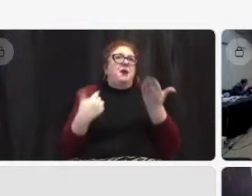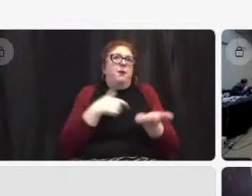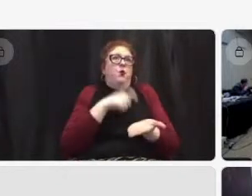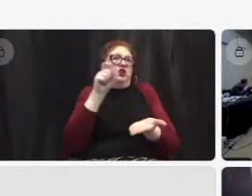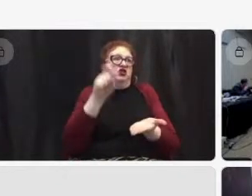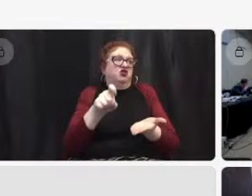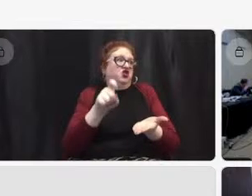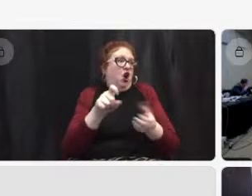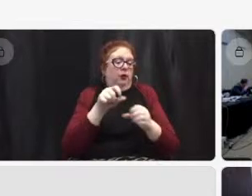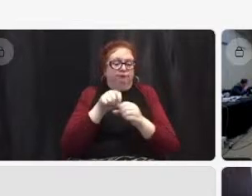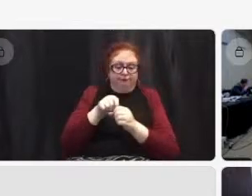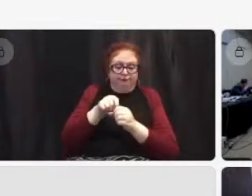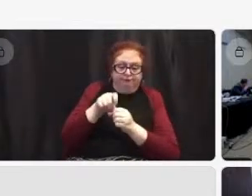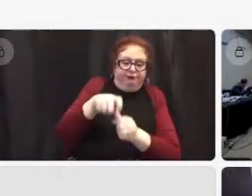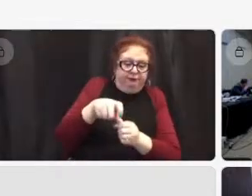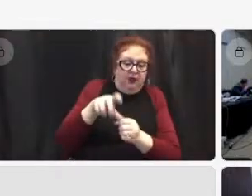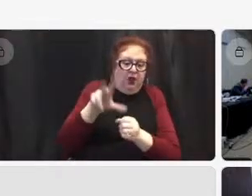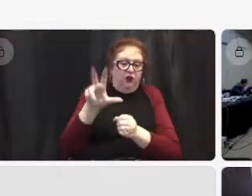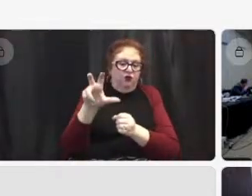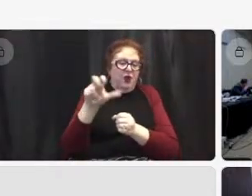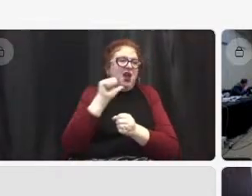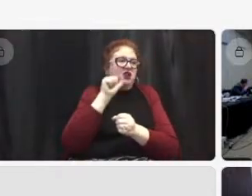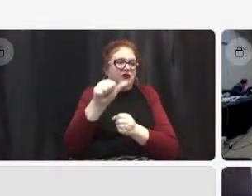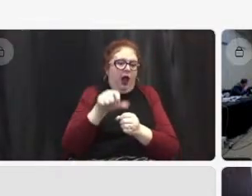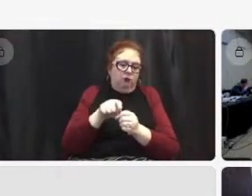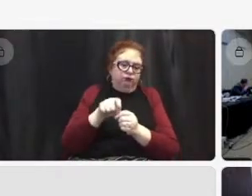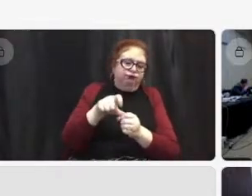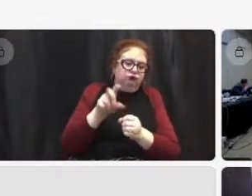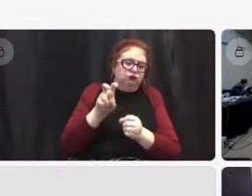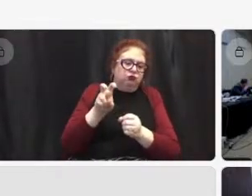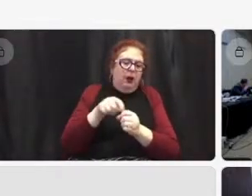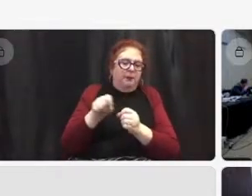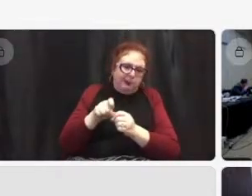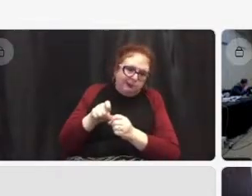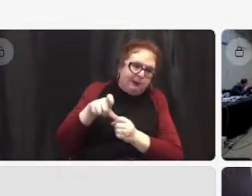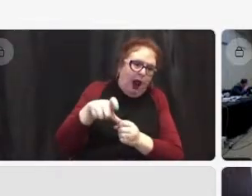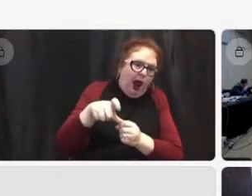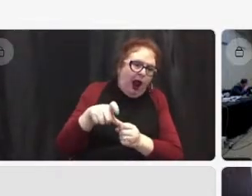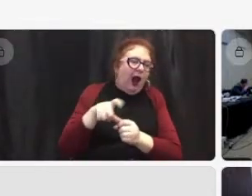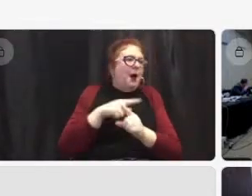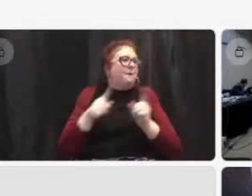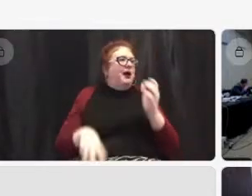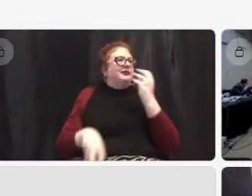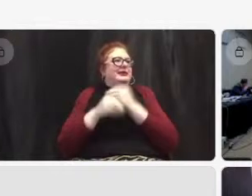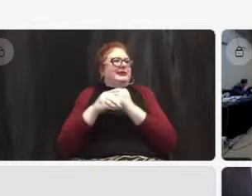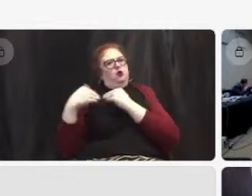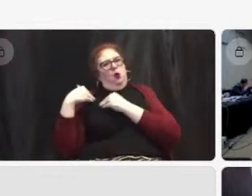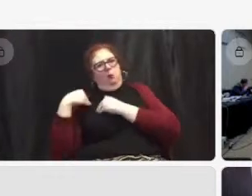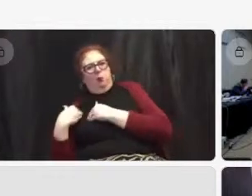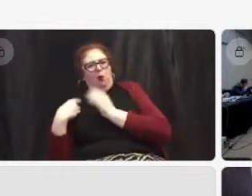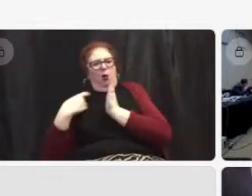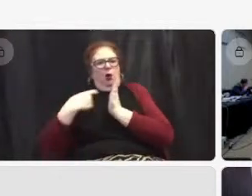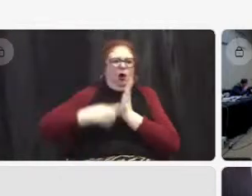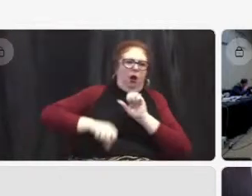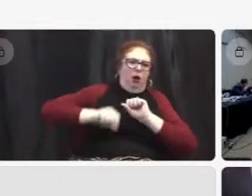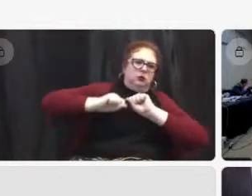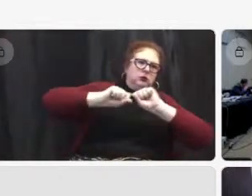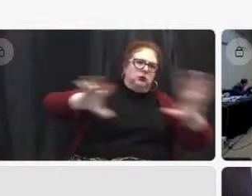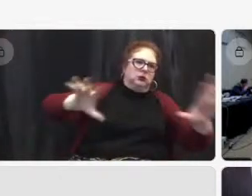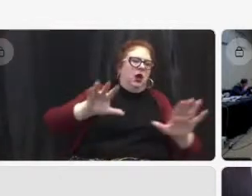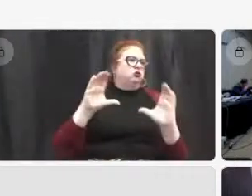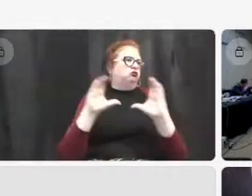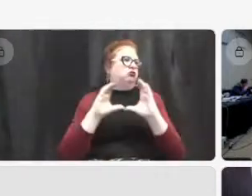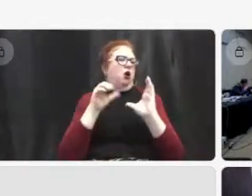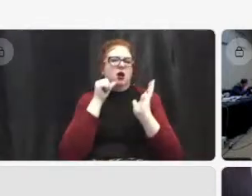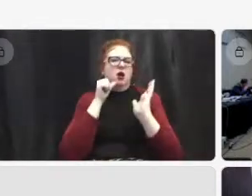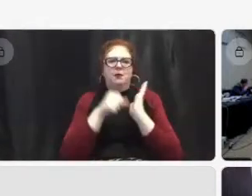When you do that, there's an additional burden on each and every applicant to send those certified mail. And we even had a calculation